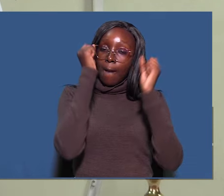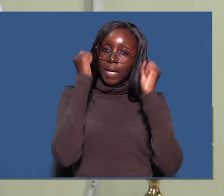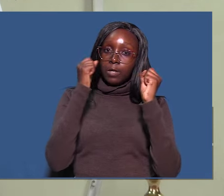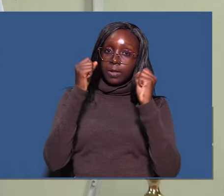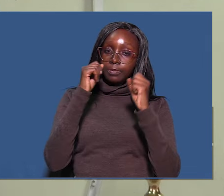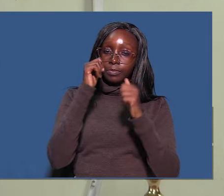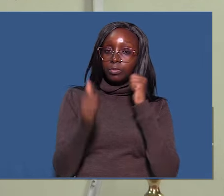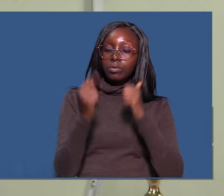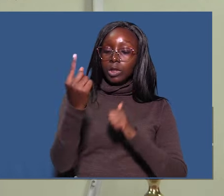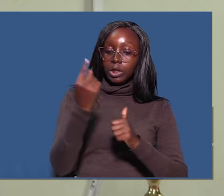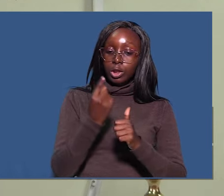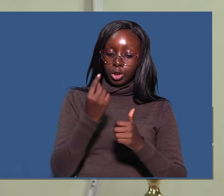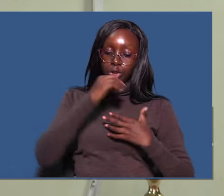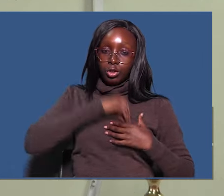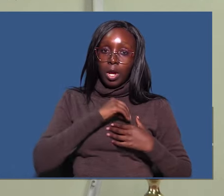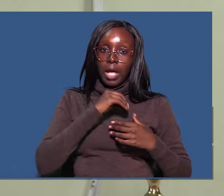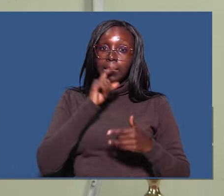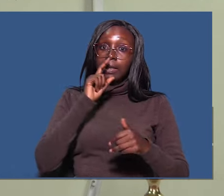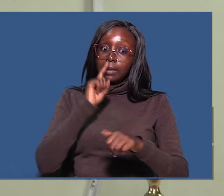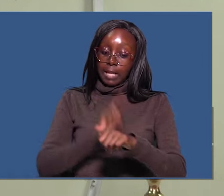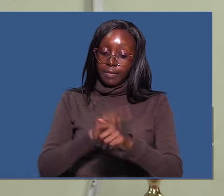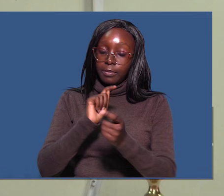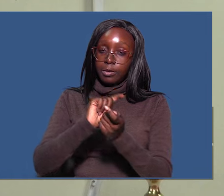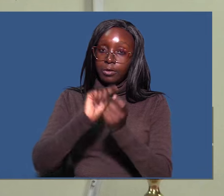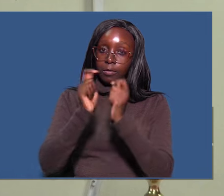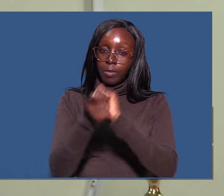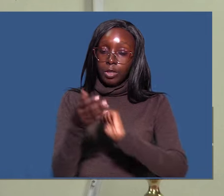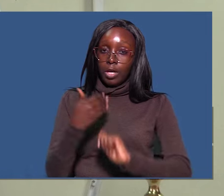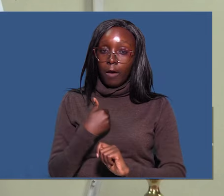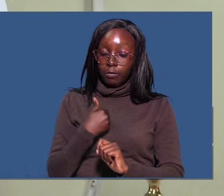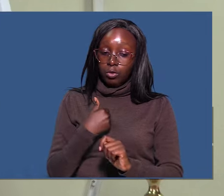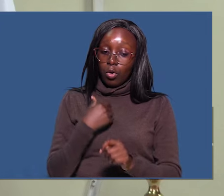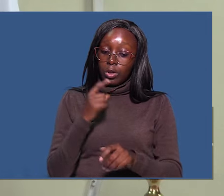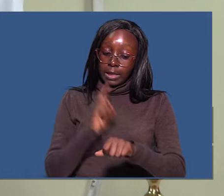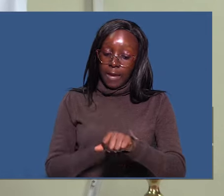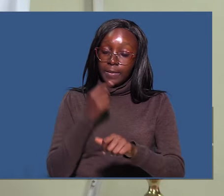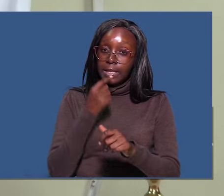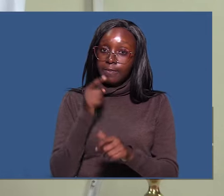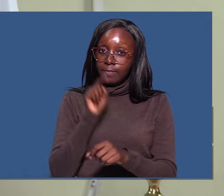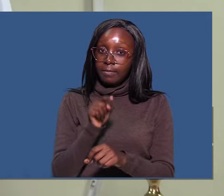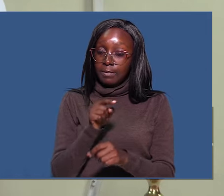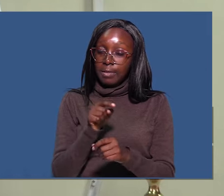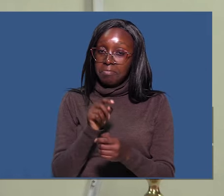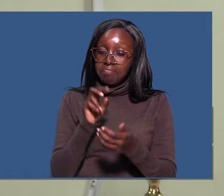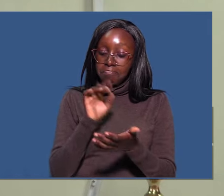him since his transformation. So by this statement, Paul encourages the Roman Christians